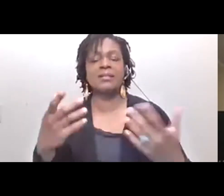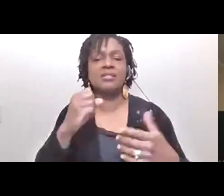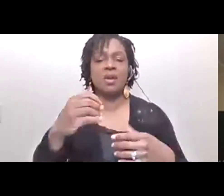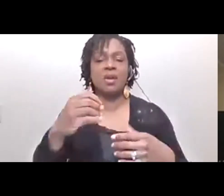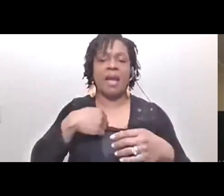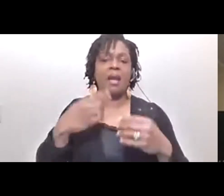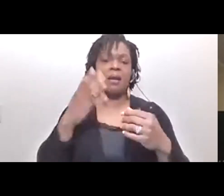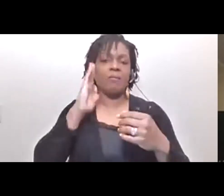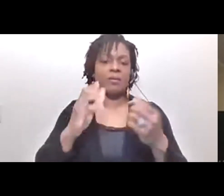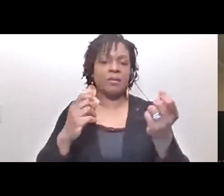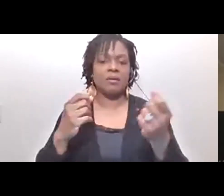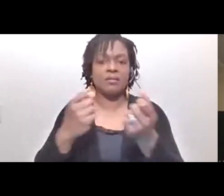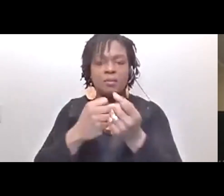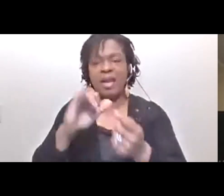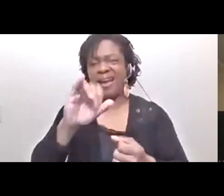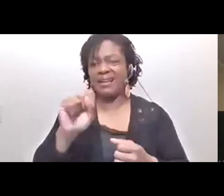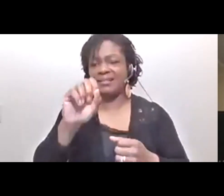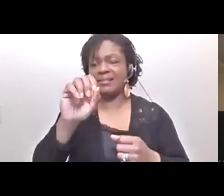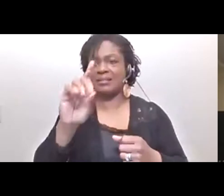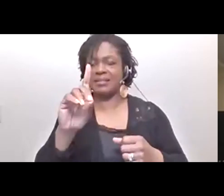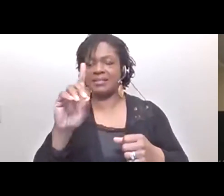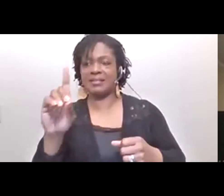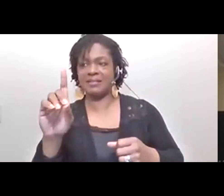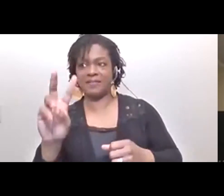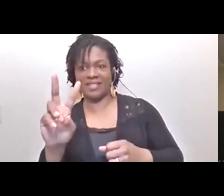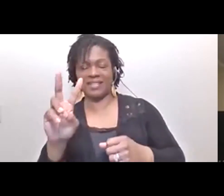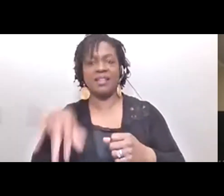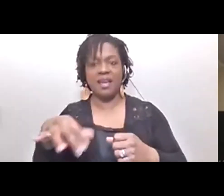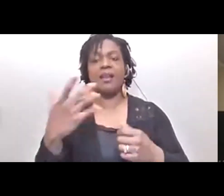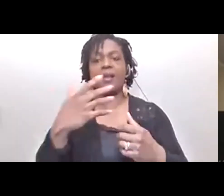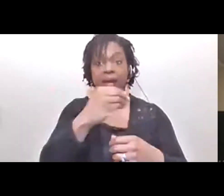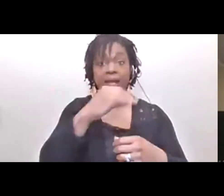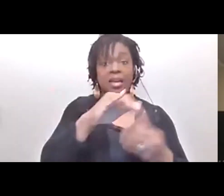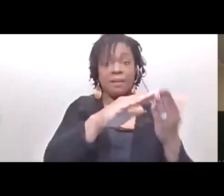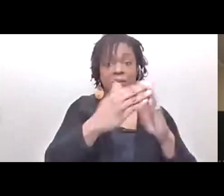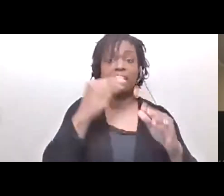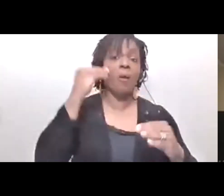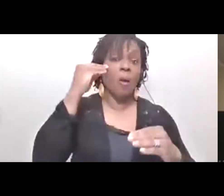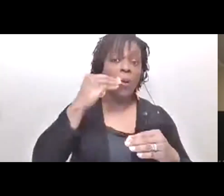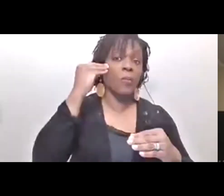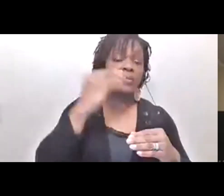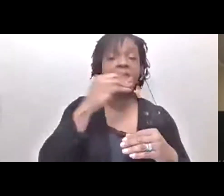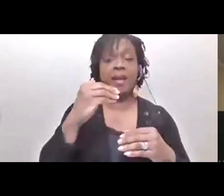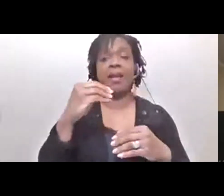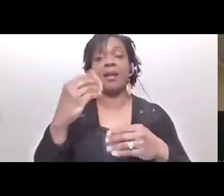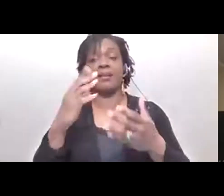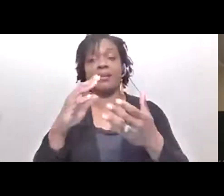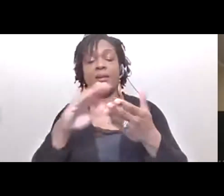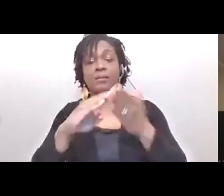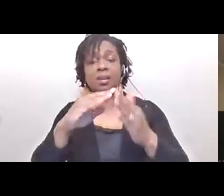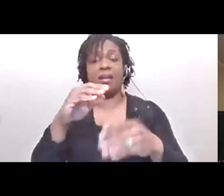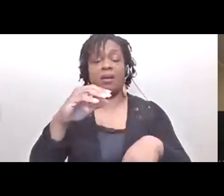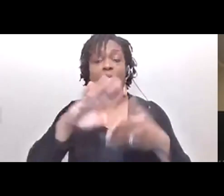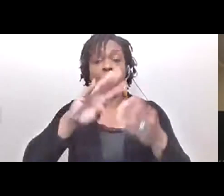ICFDD community homes, as well as the home and community-based waiver program. I mean, I think that would help a lot. And it would also